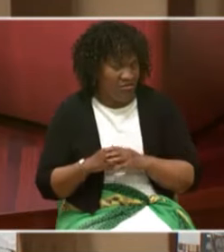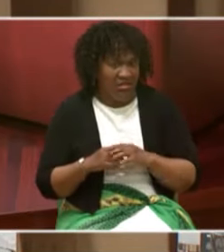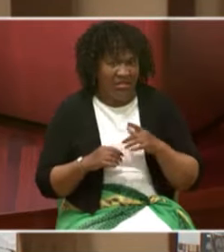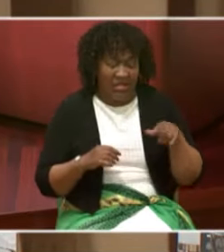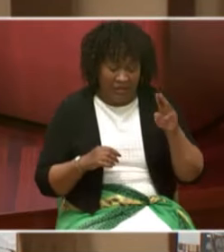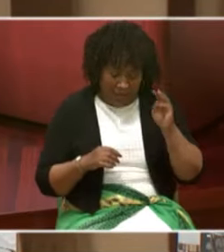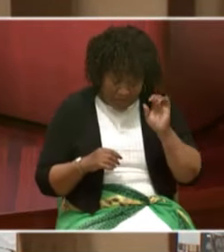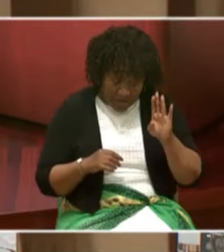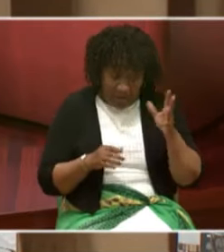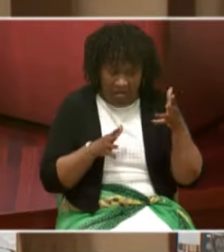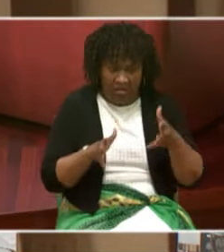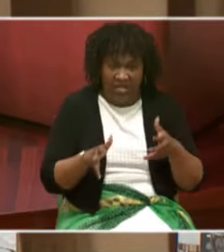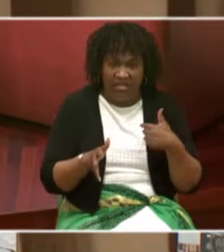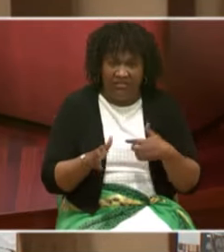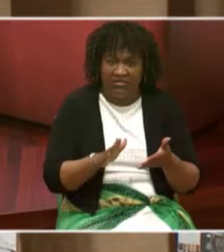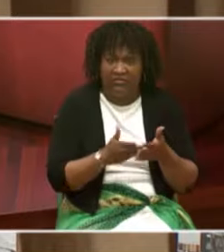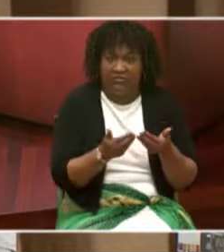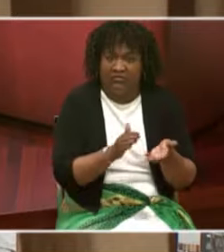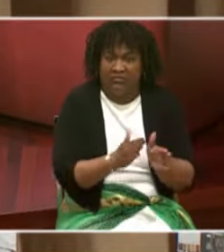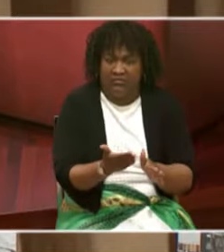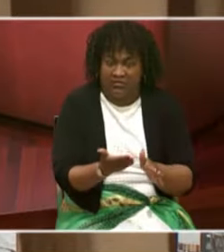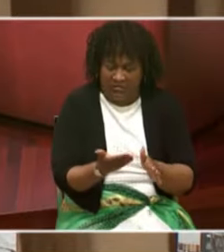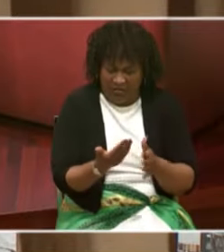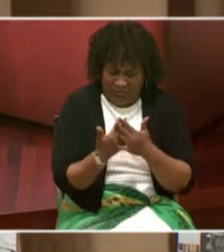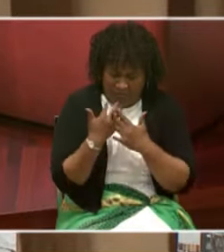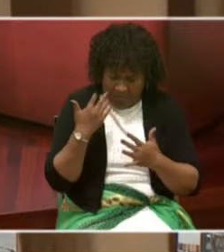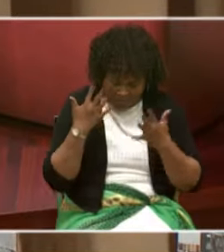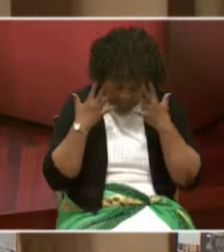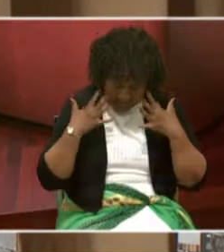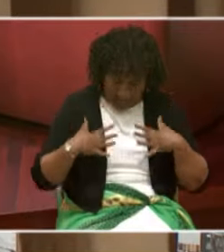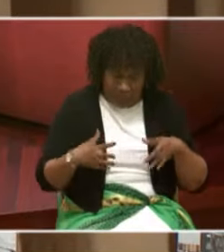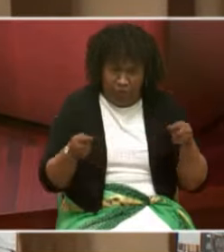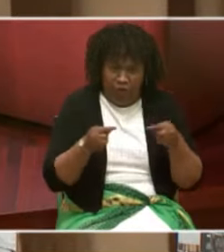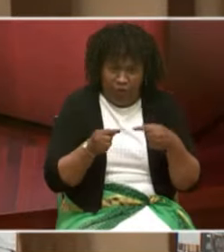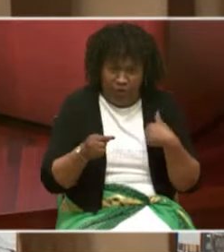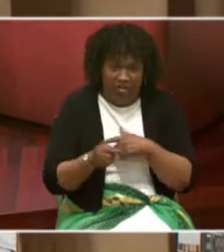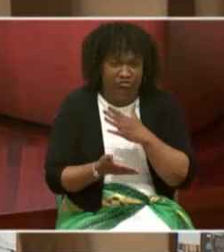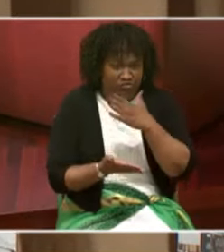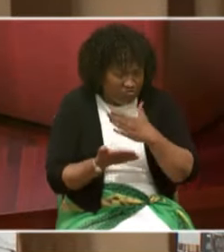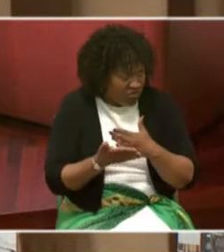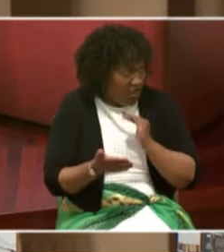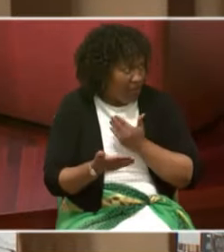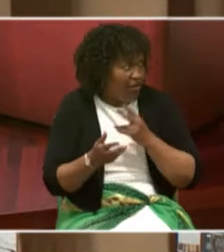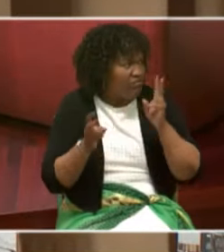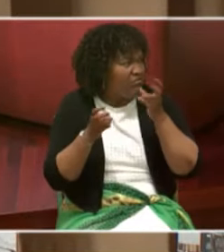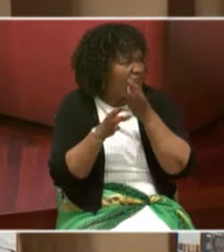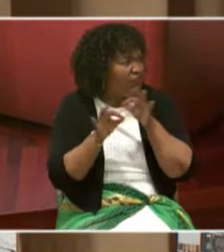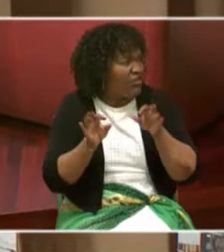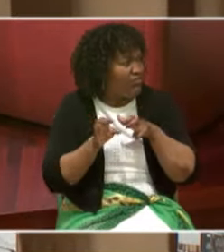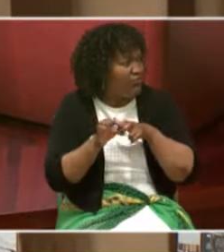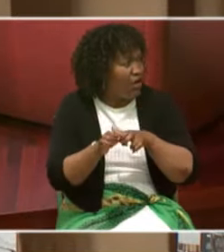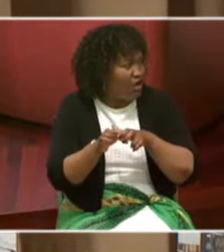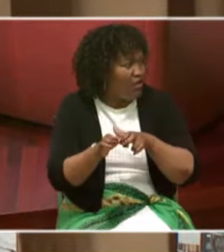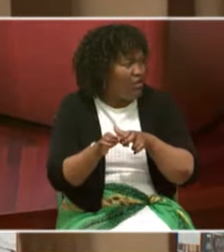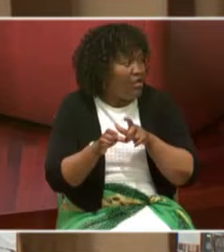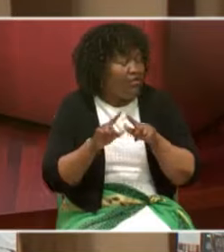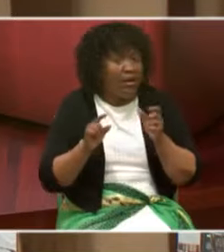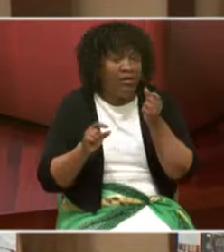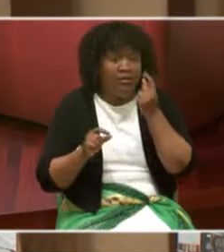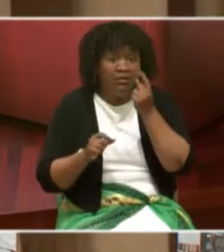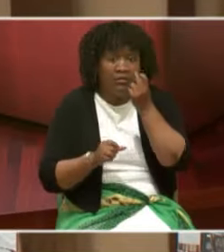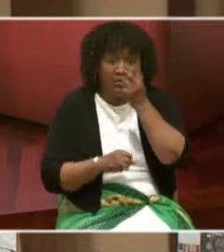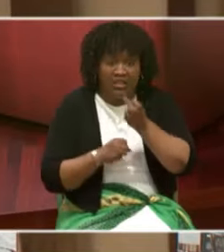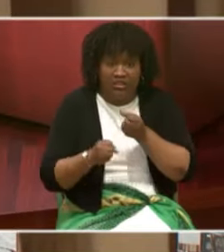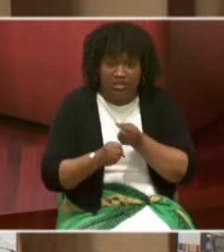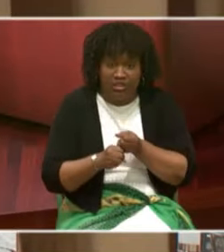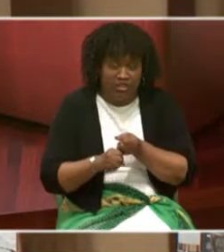museum here in Washington, in Alabama, Atlanta, or someplace. I see